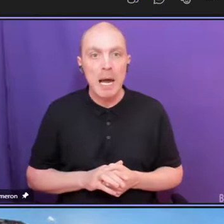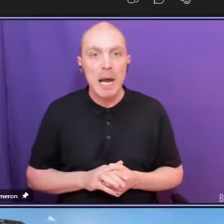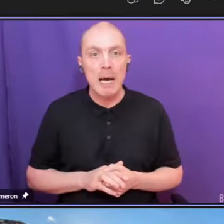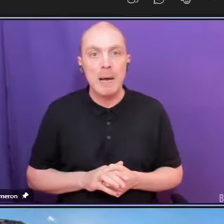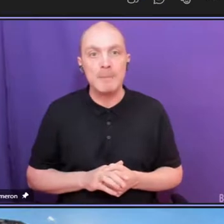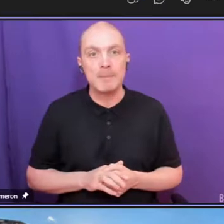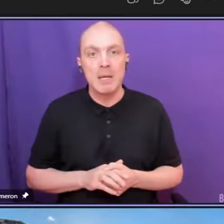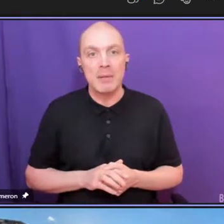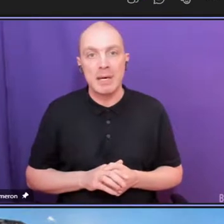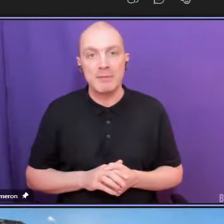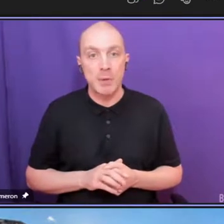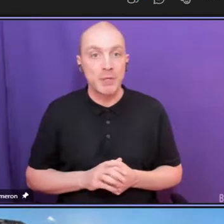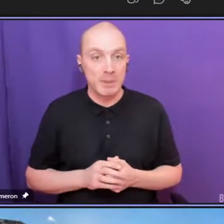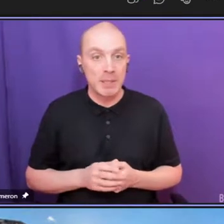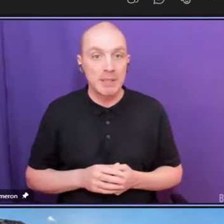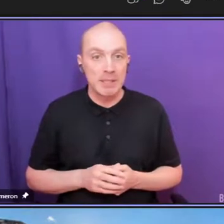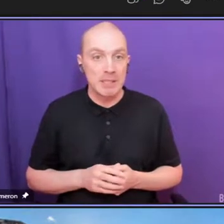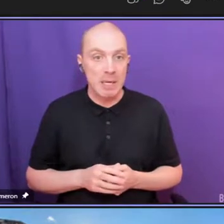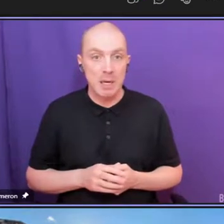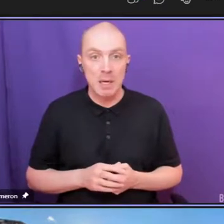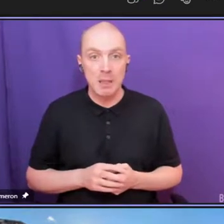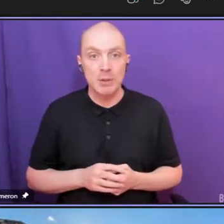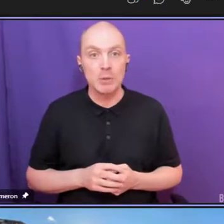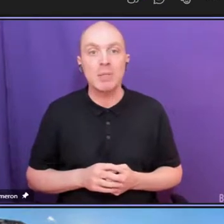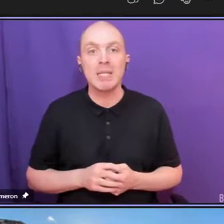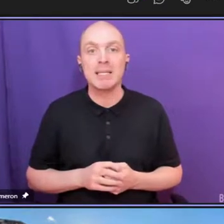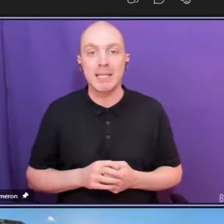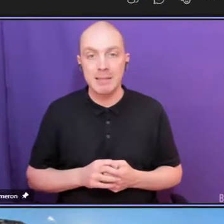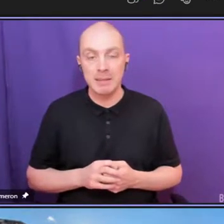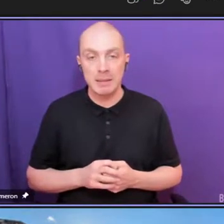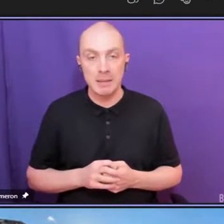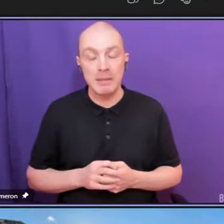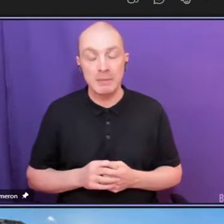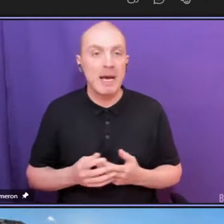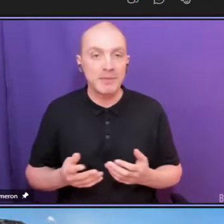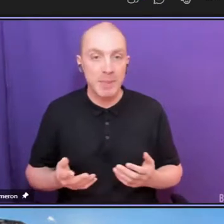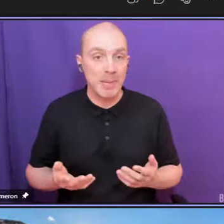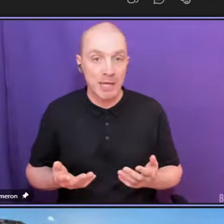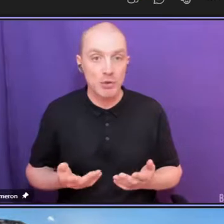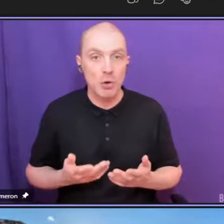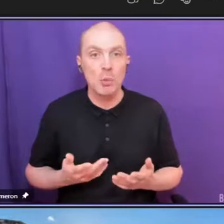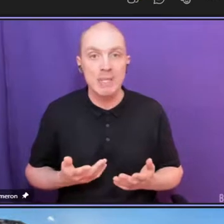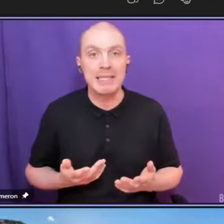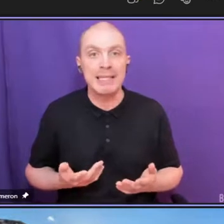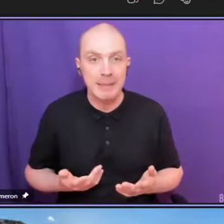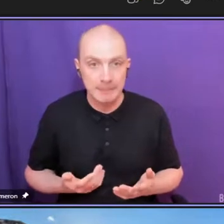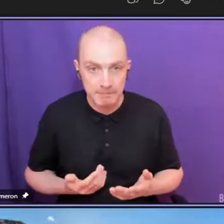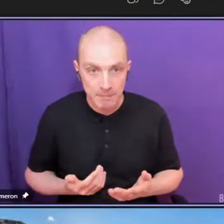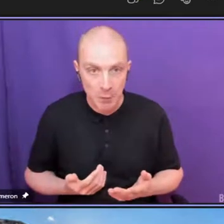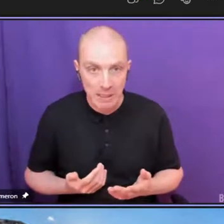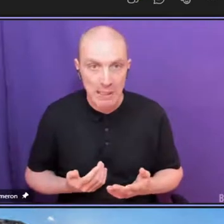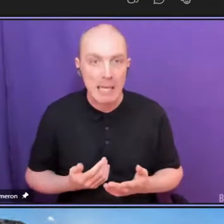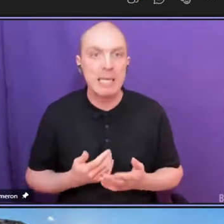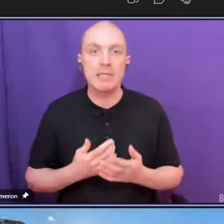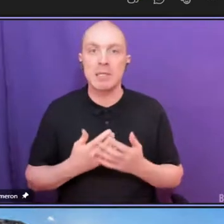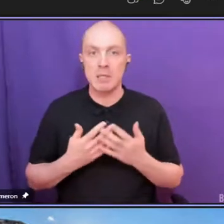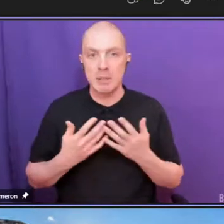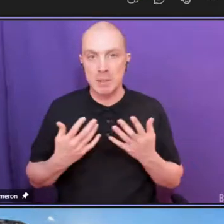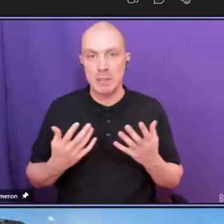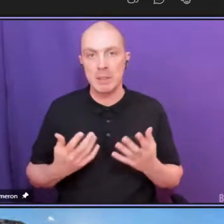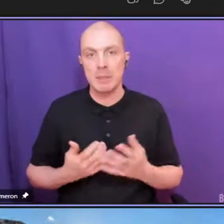of. That vulnerabilities are, you know, consistently, they have to be patched almost daily.